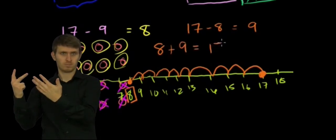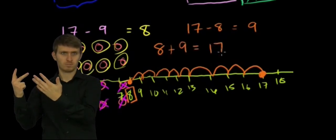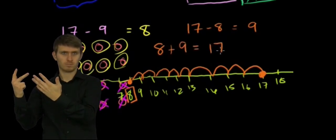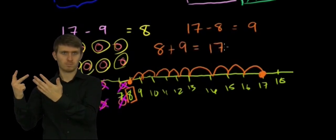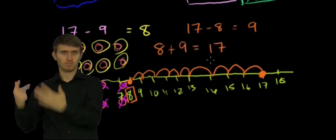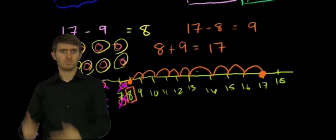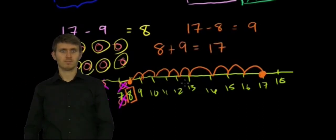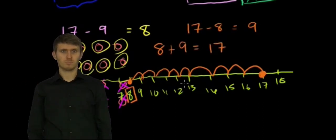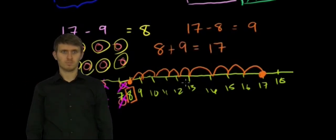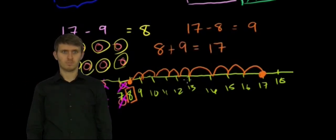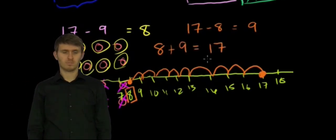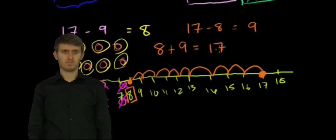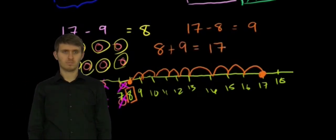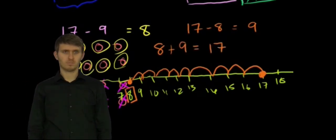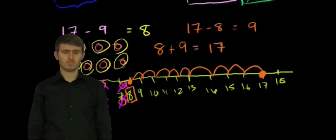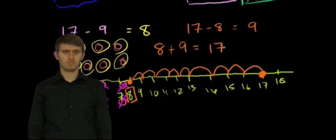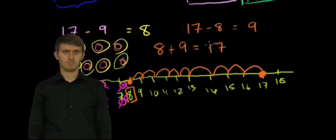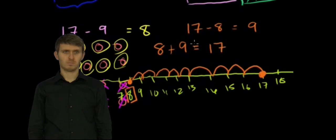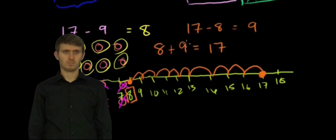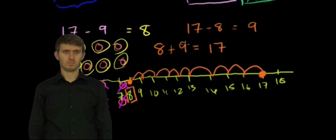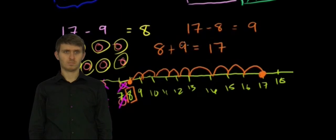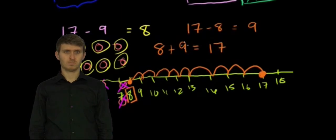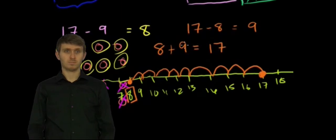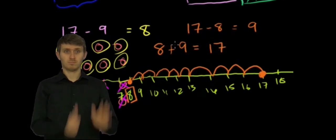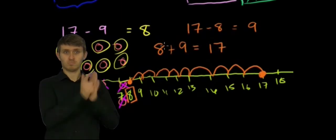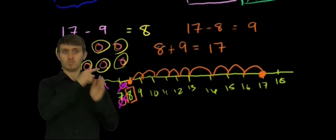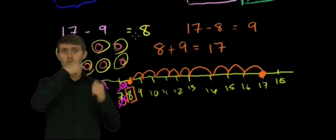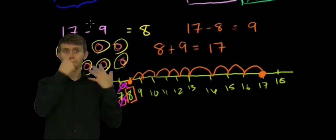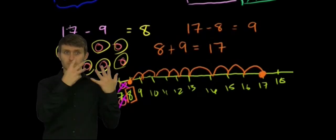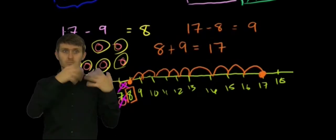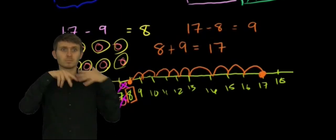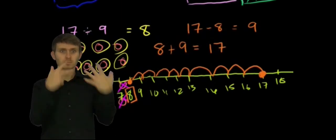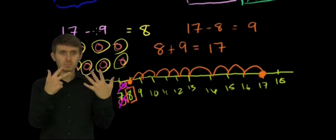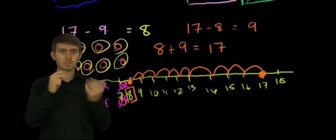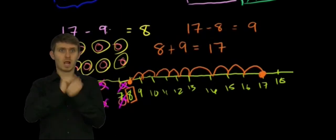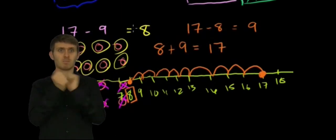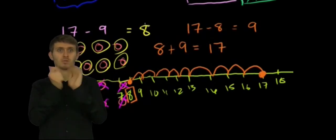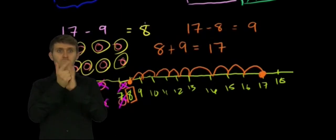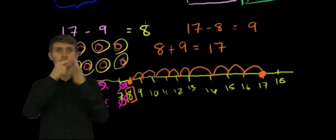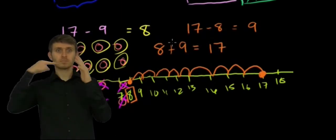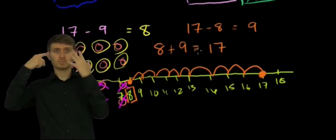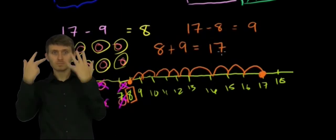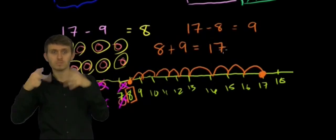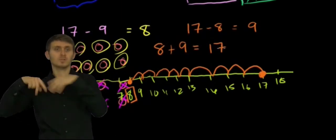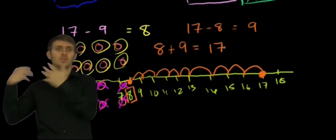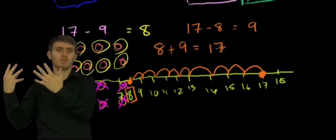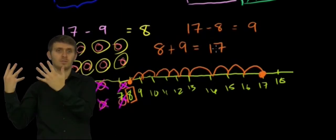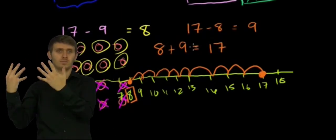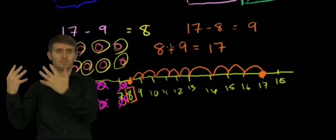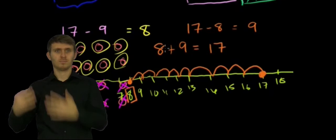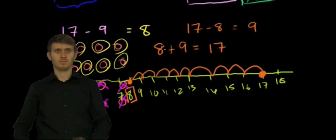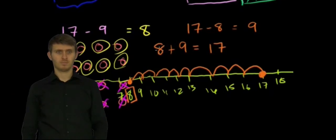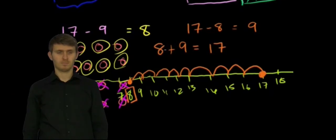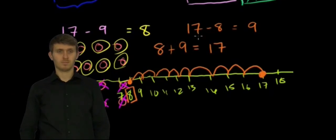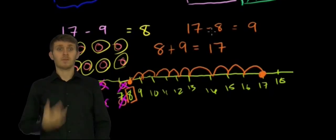to 17. So 17 minus 9 is 8. 17 minus 9 is 8. Or